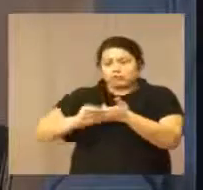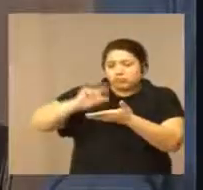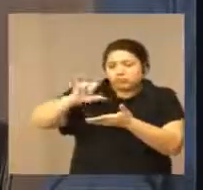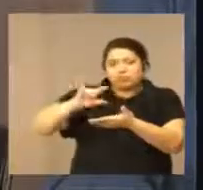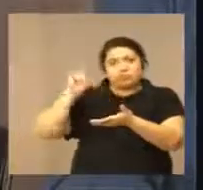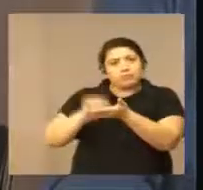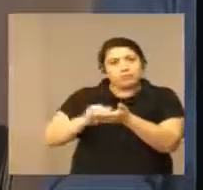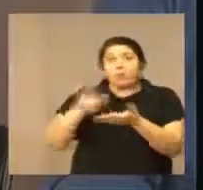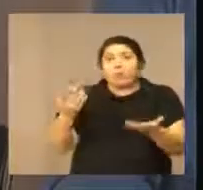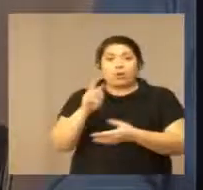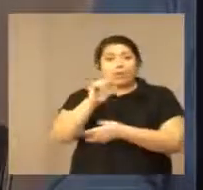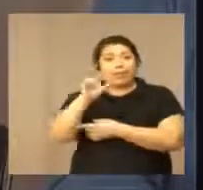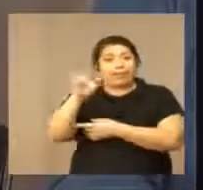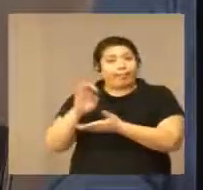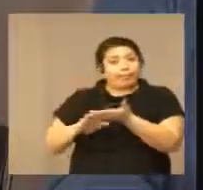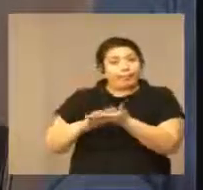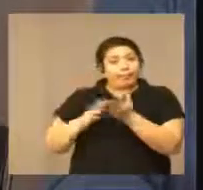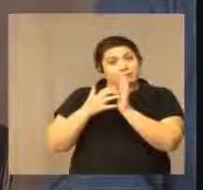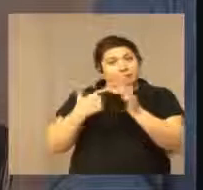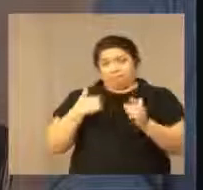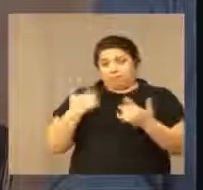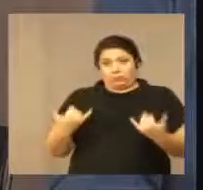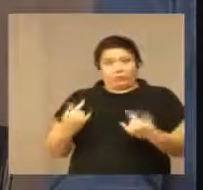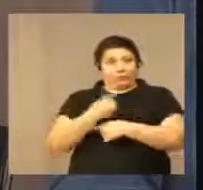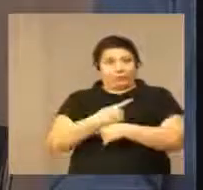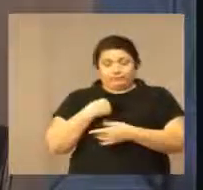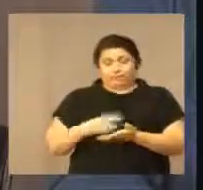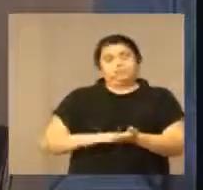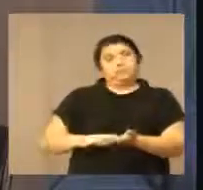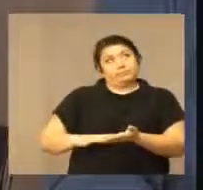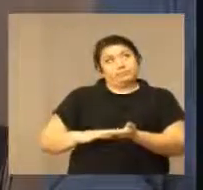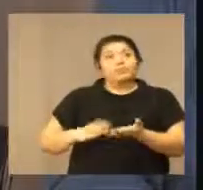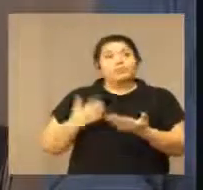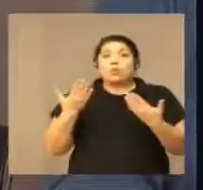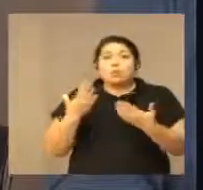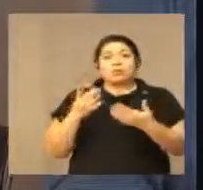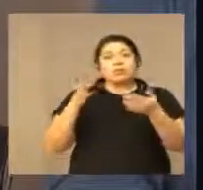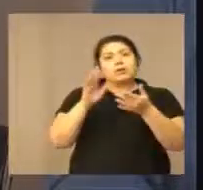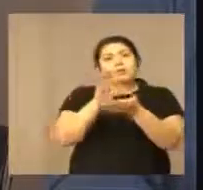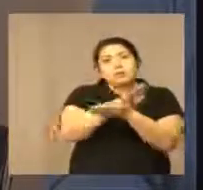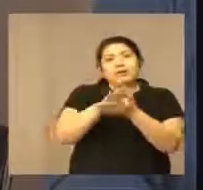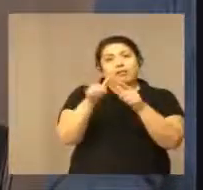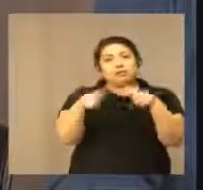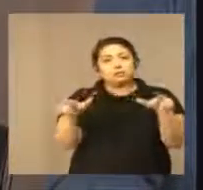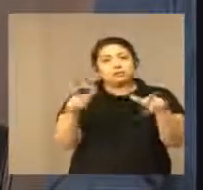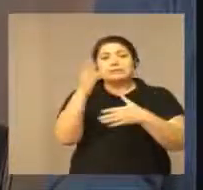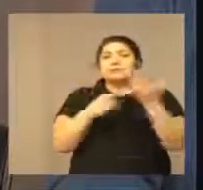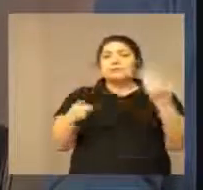my presentation, and plain language format for those with intellectual